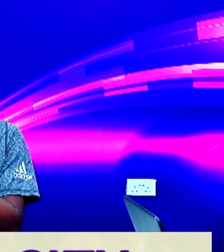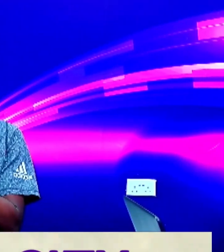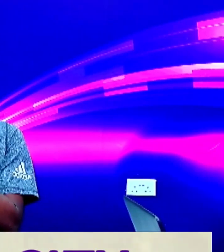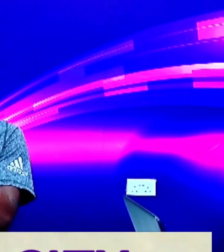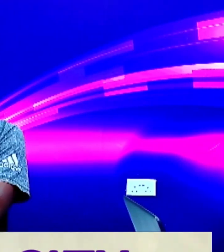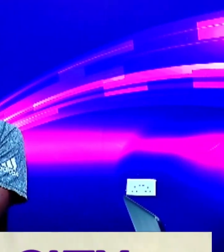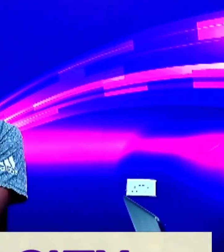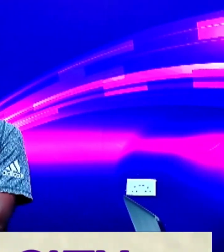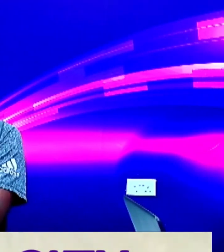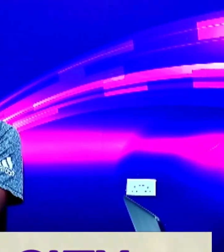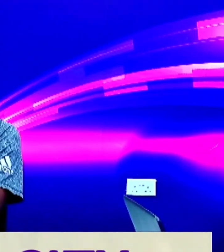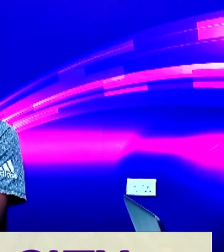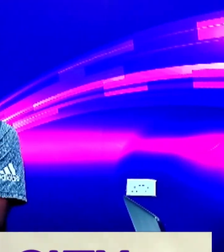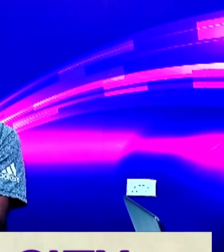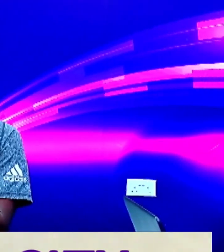Previously,